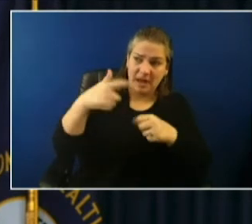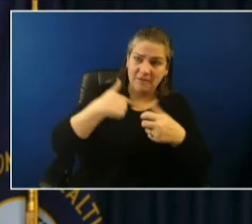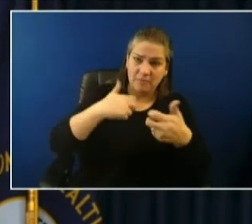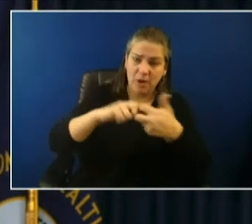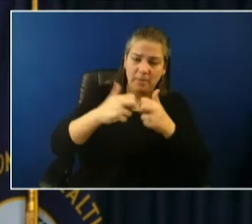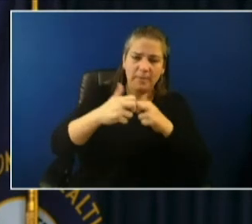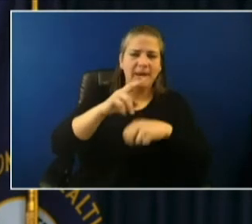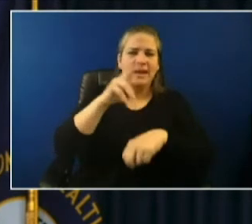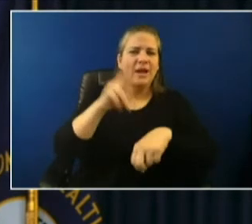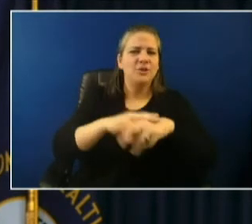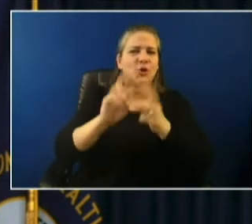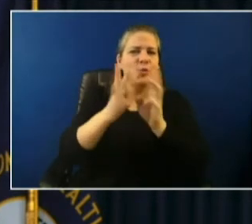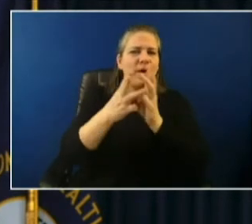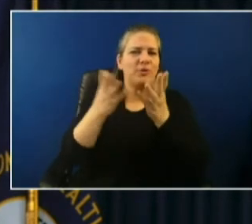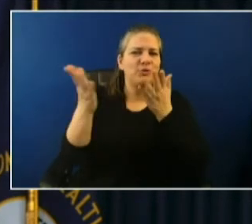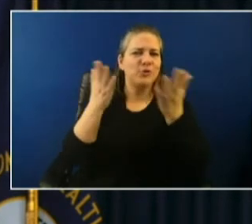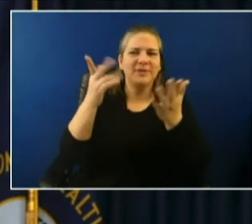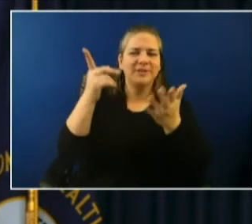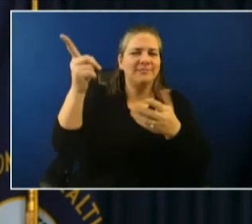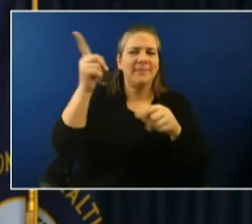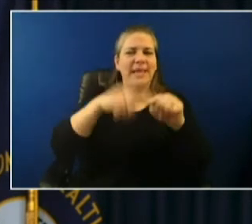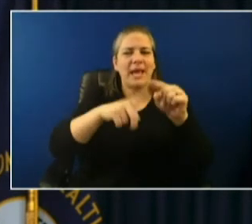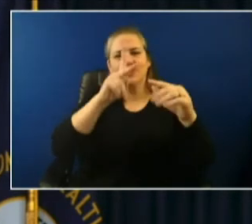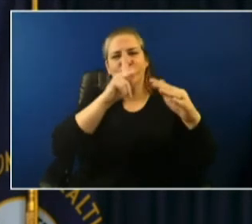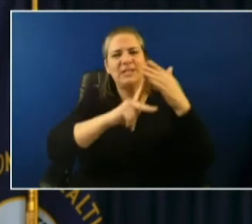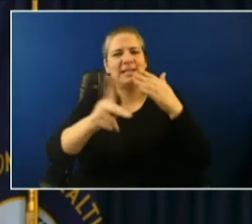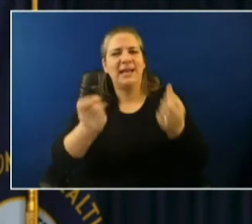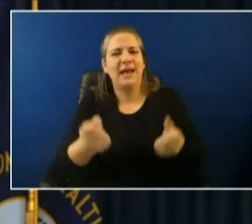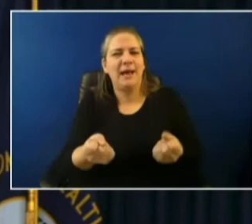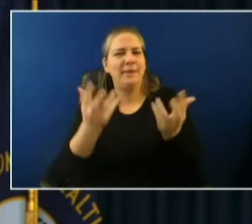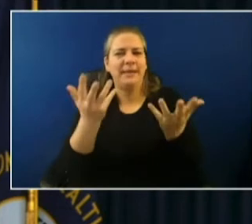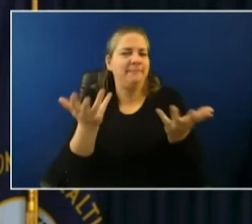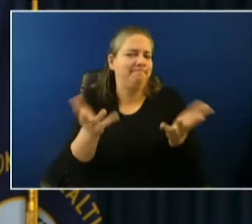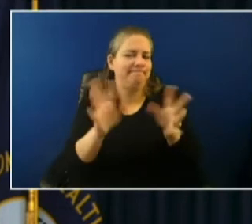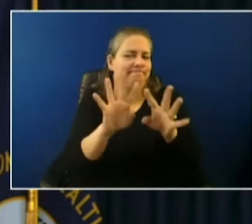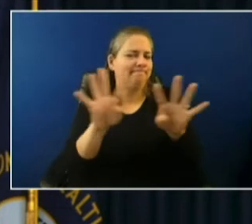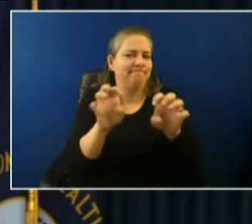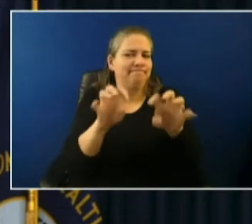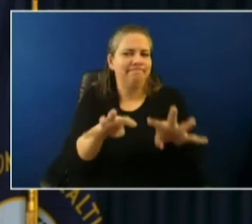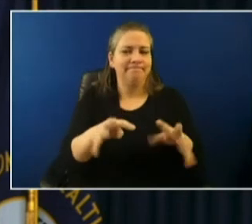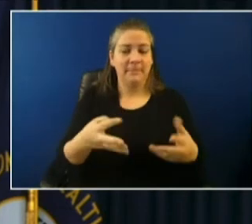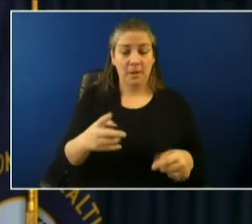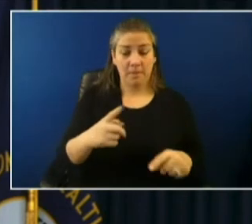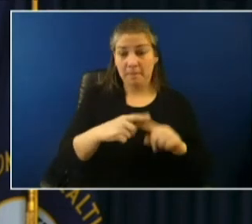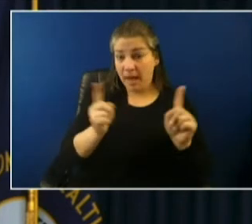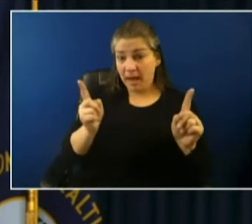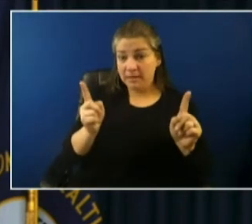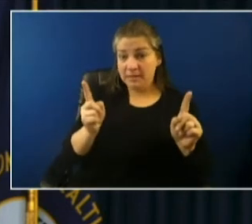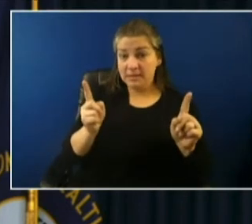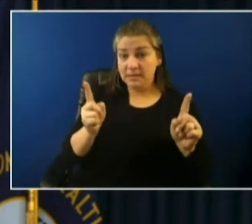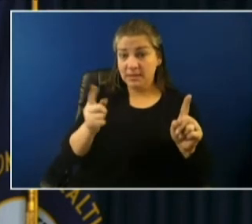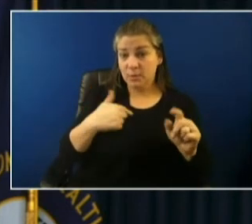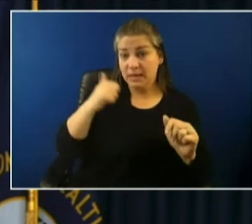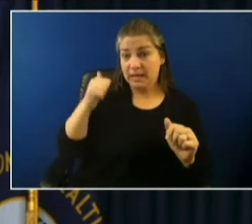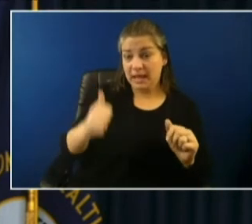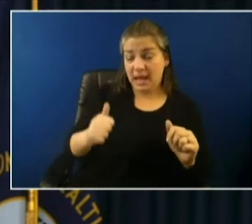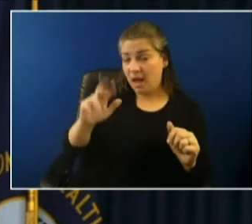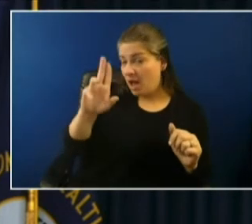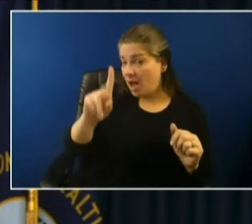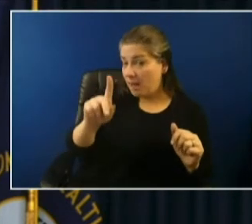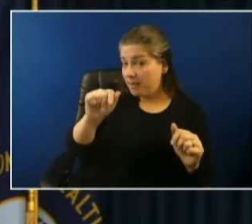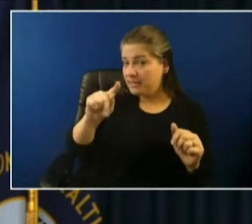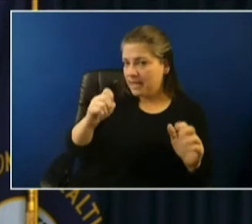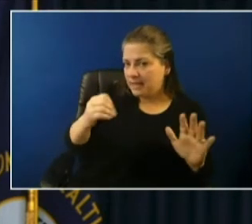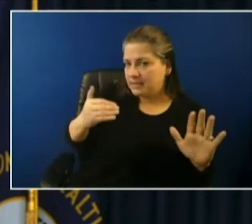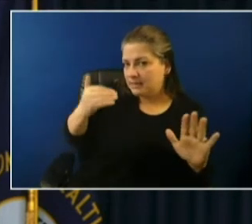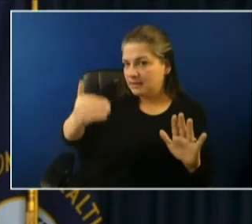Service couldn't make a prediction at all on exactly what we'll see. What we can do is give periodic updates on where we